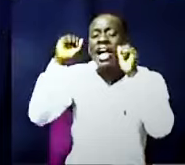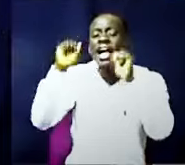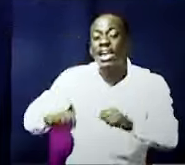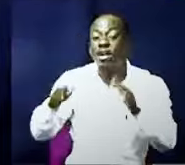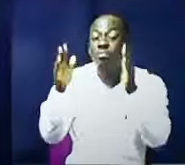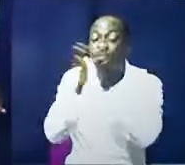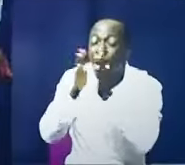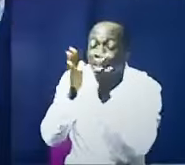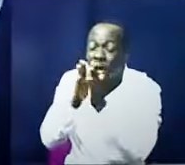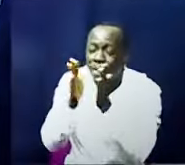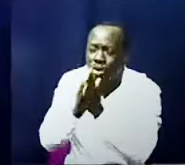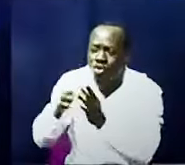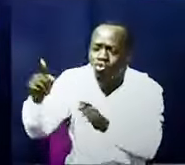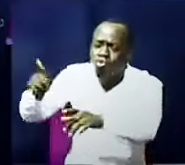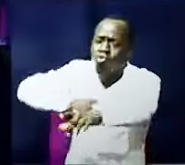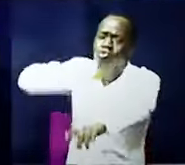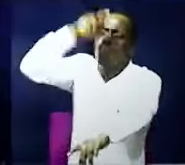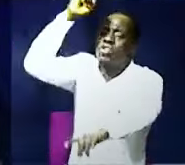doing?